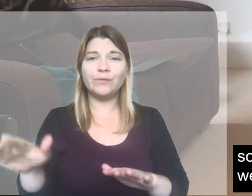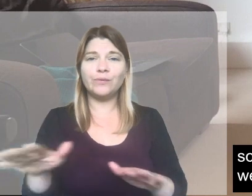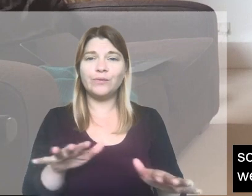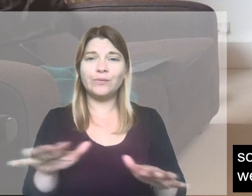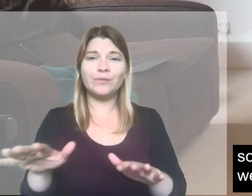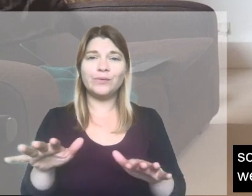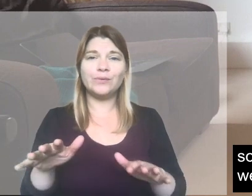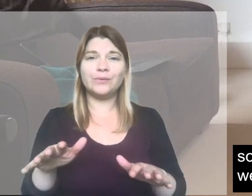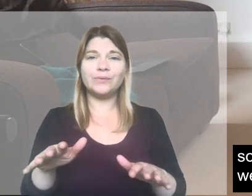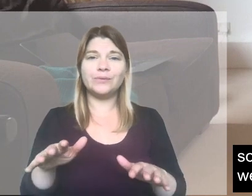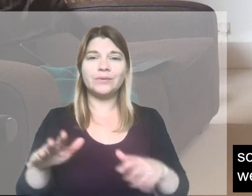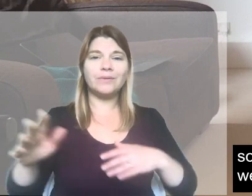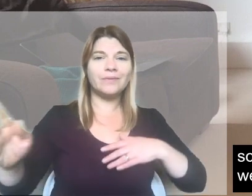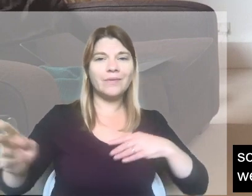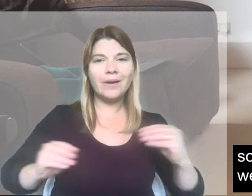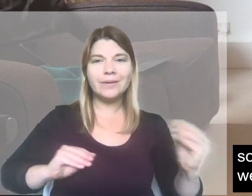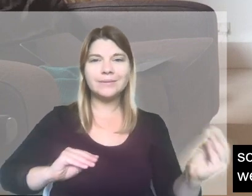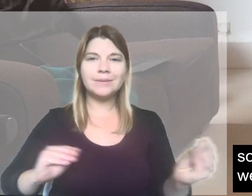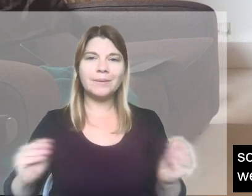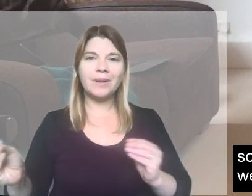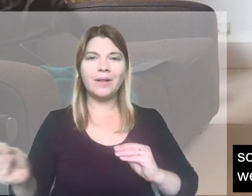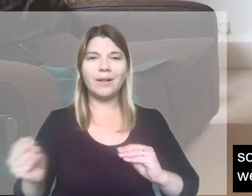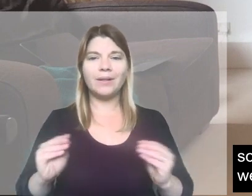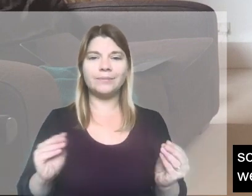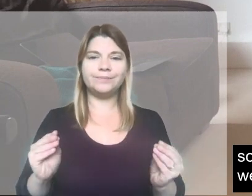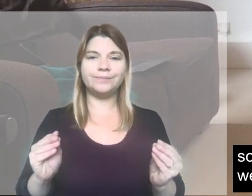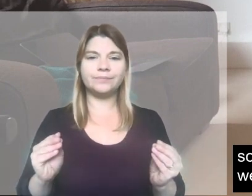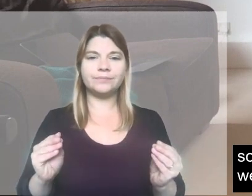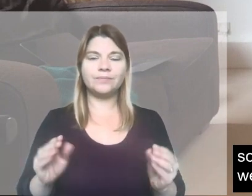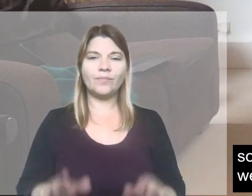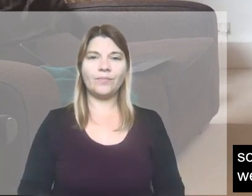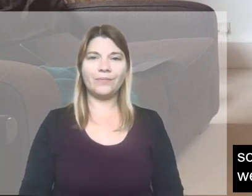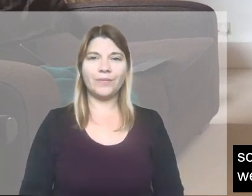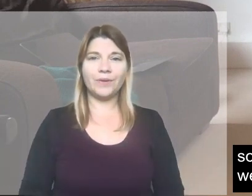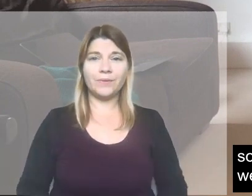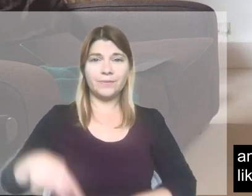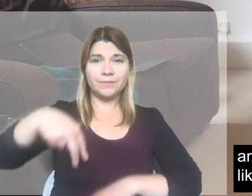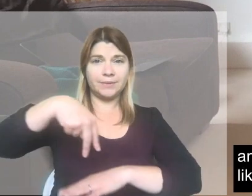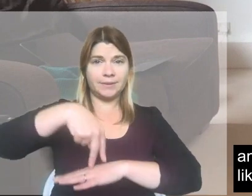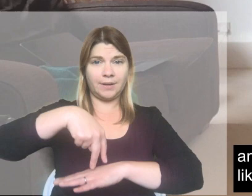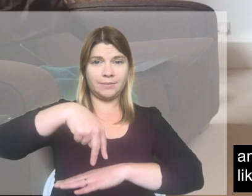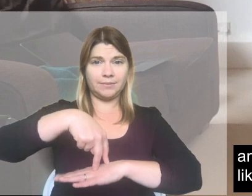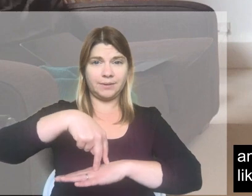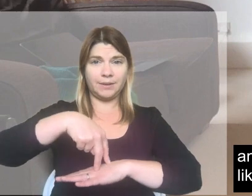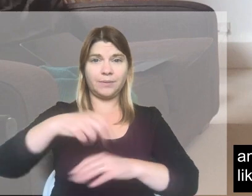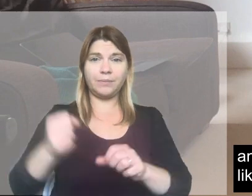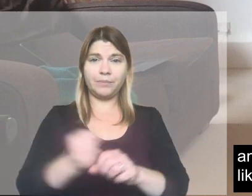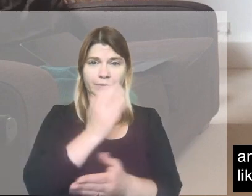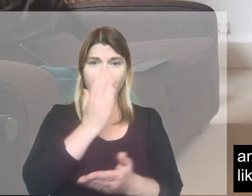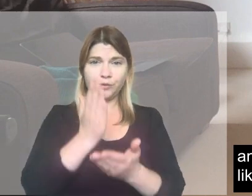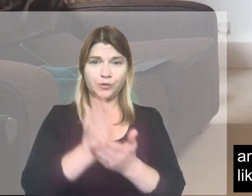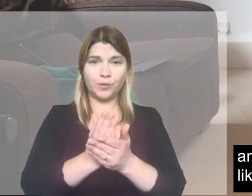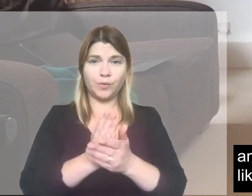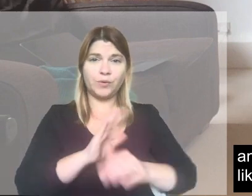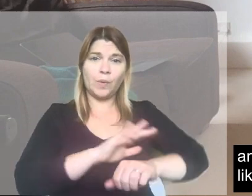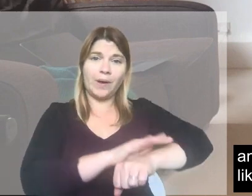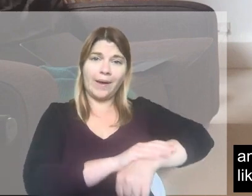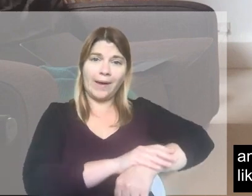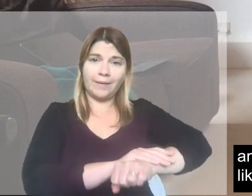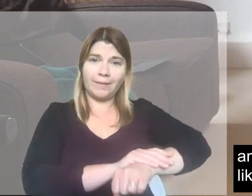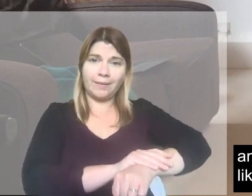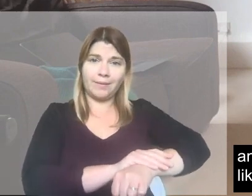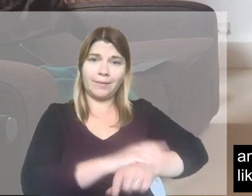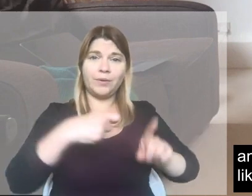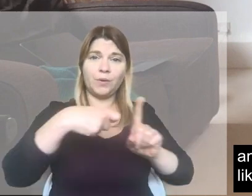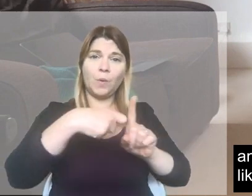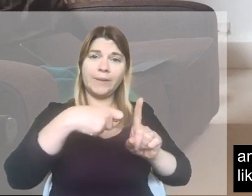fluidity in my joints as well. So if I'm standing, my ankles, knees and hips have a slight